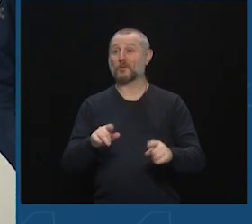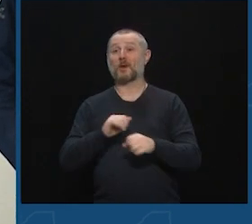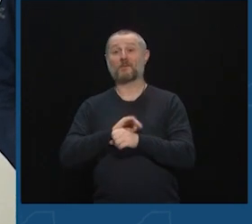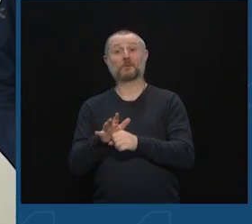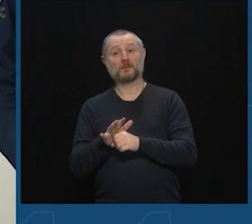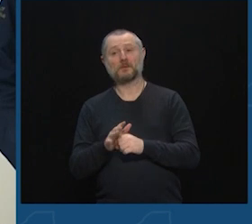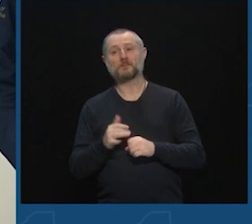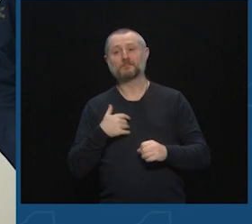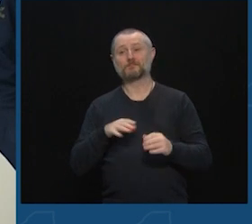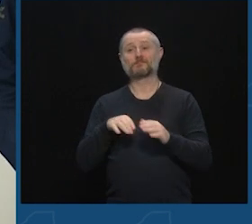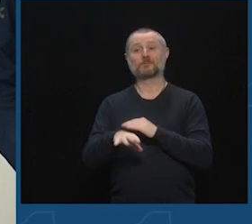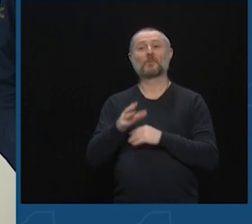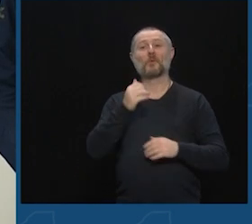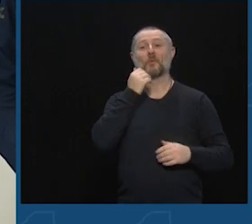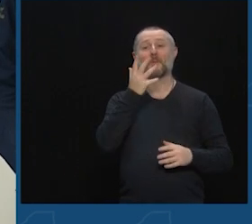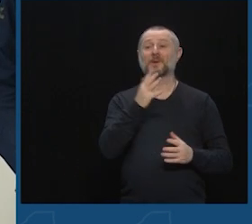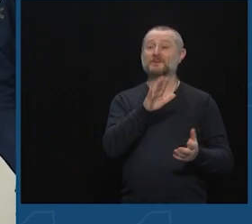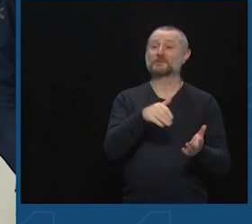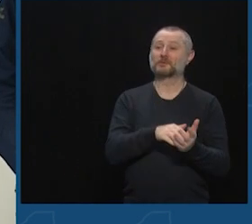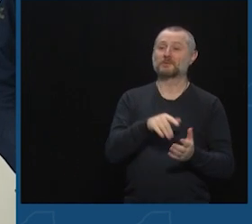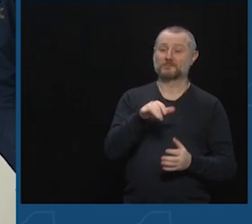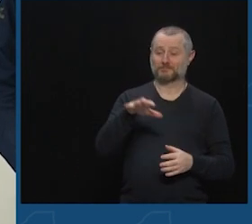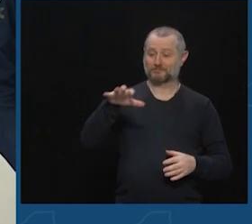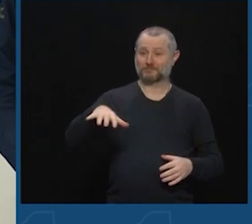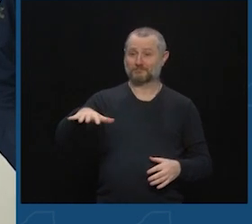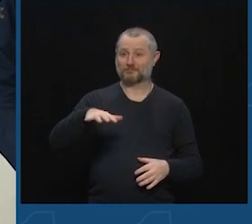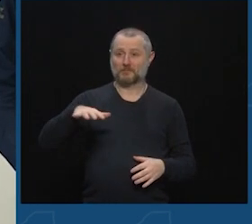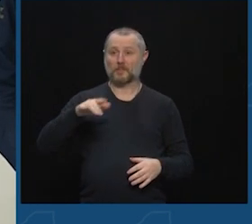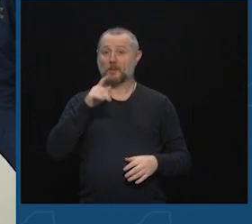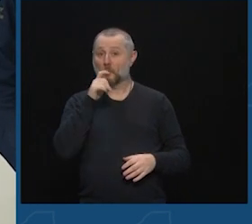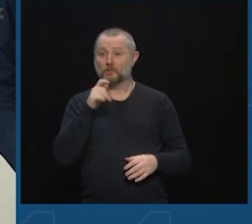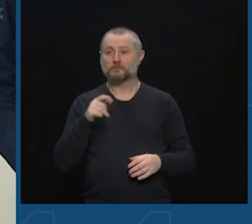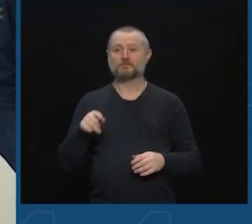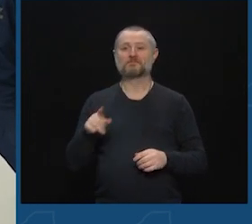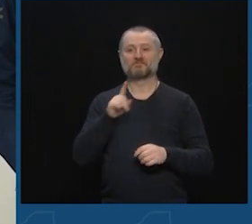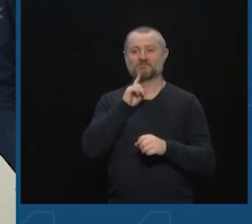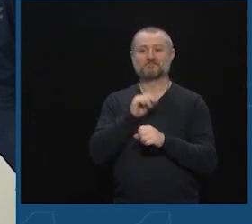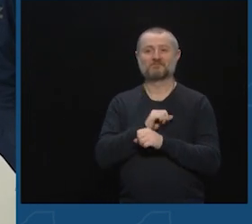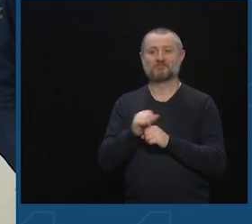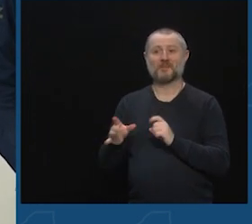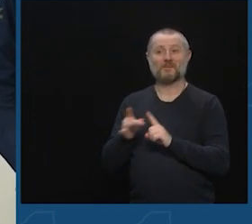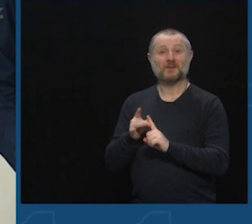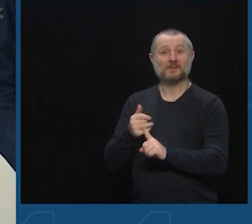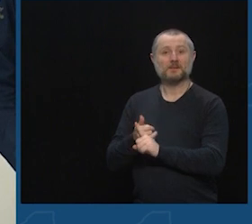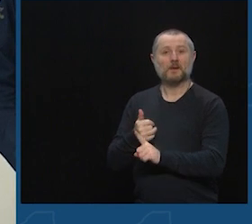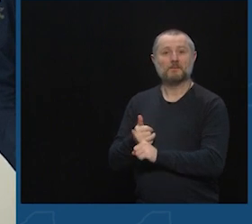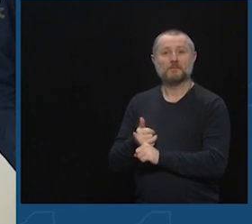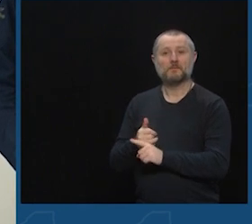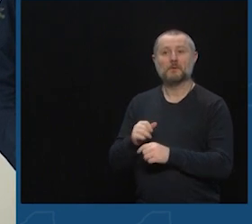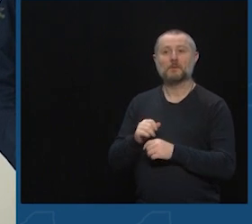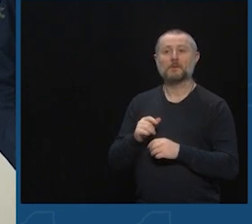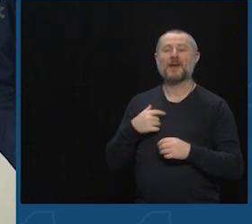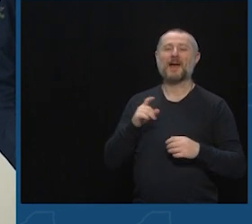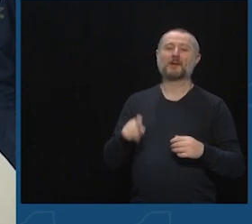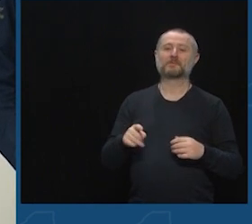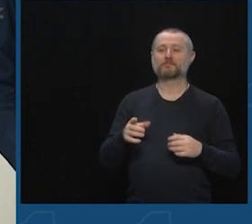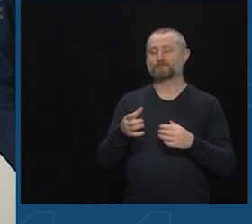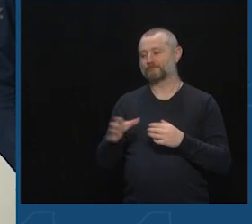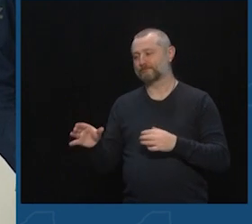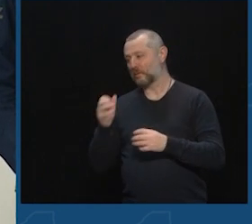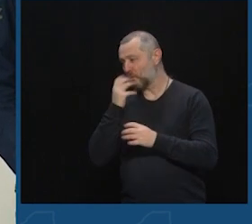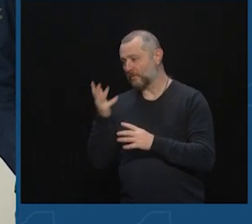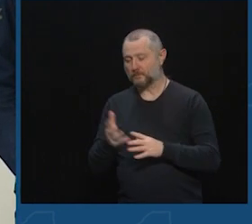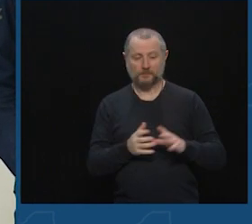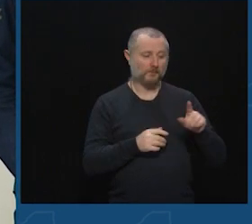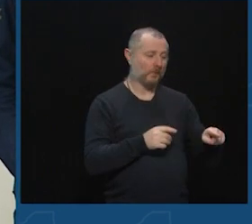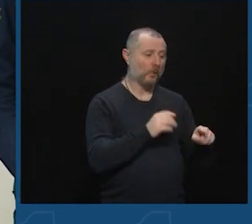centers and they had to have a separate area for people who were testing positive for COVID. Again, we're not out of this yet, my friends, and so they had to be